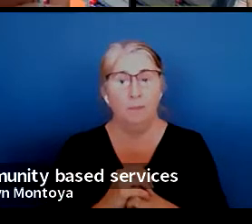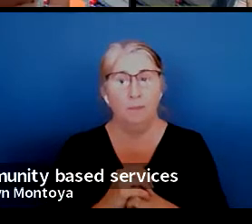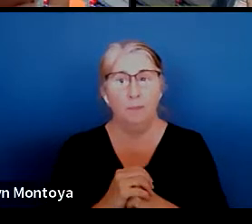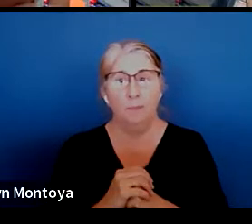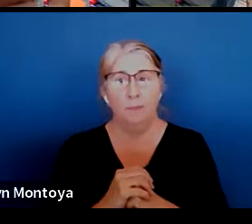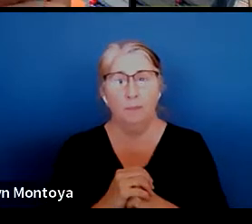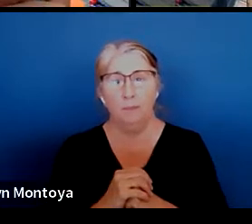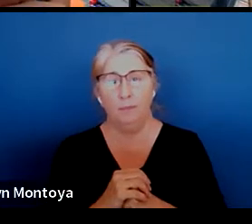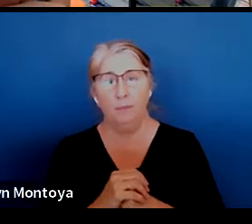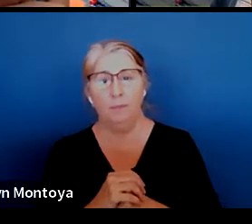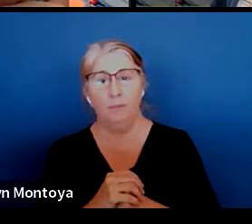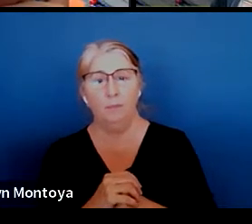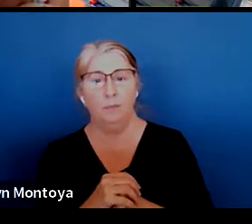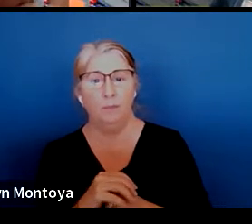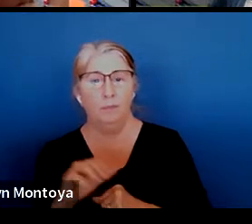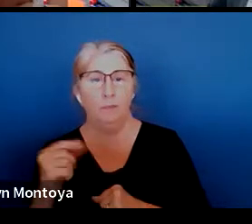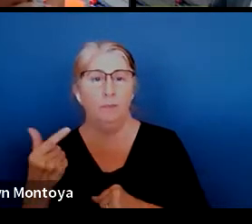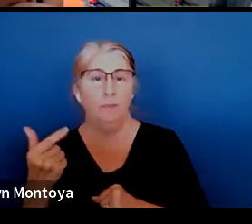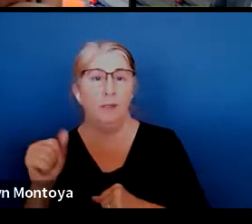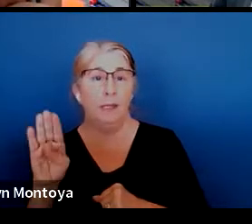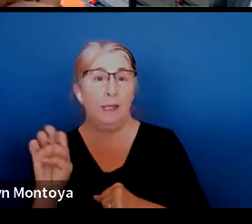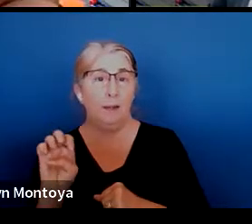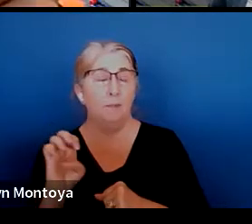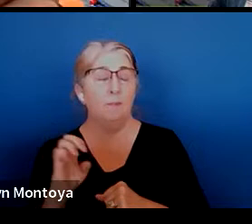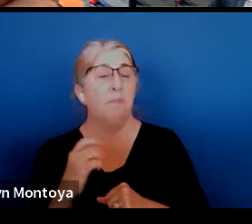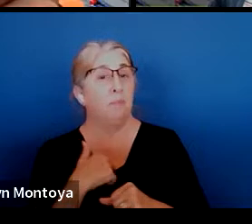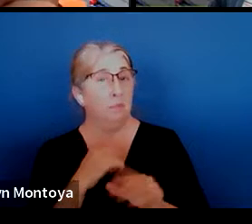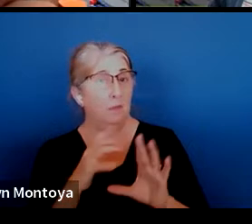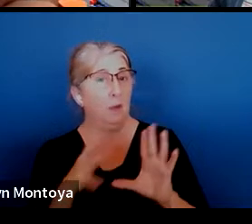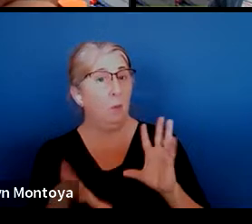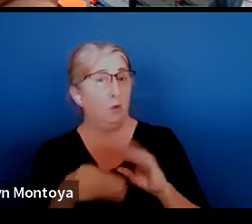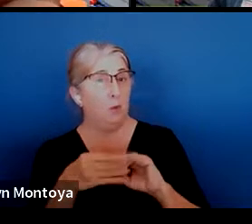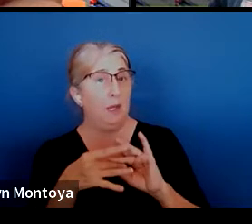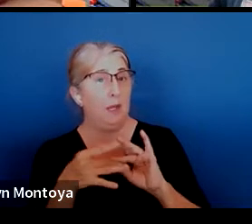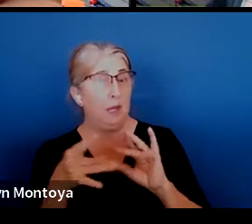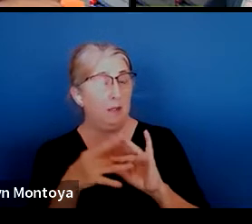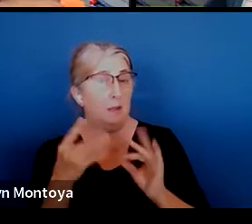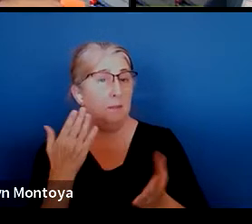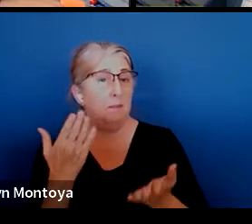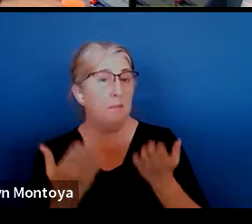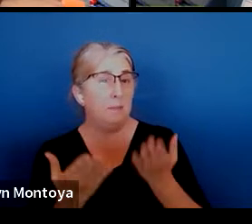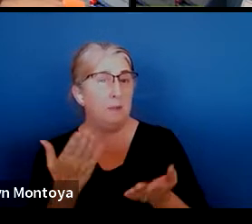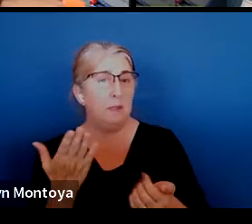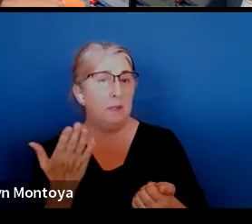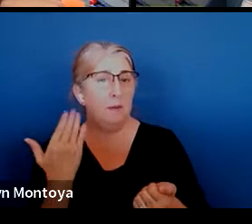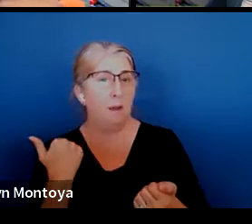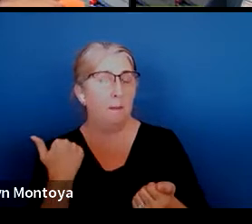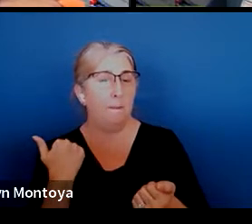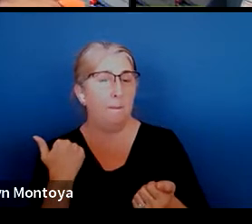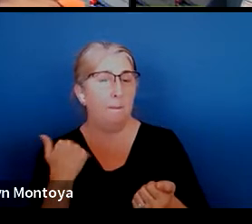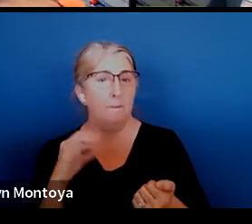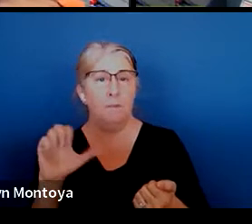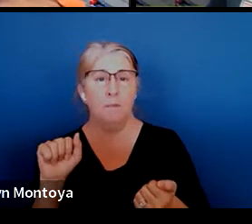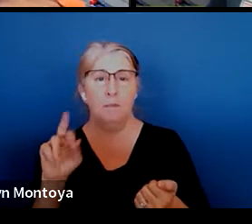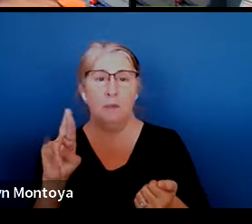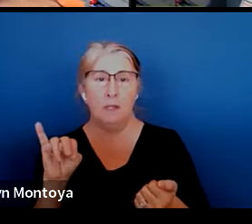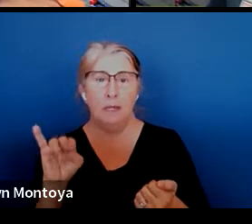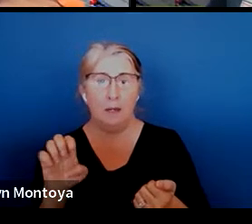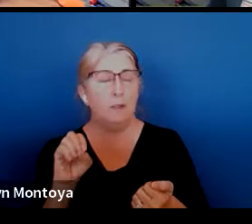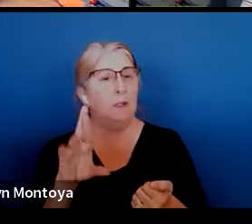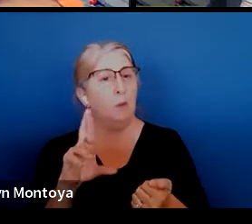I will also say too, one of the it may have been Carrie, or maybe you,